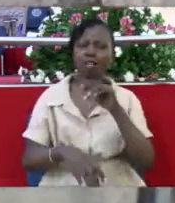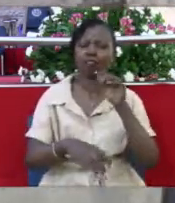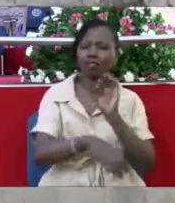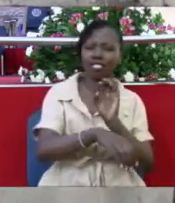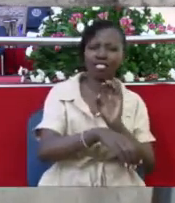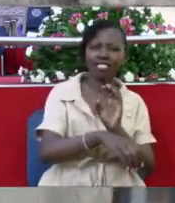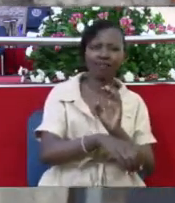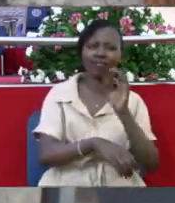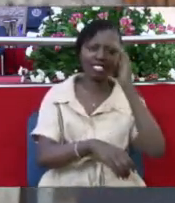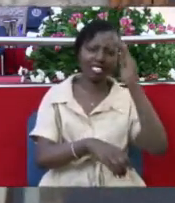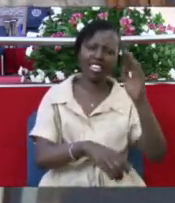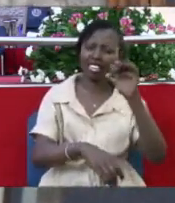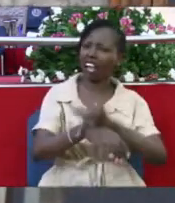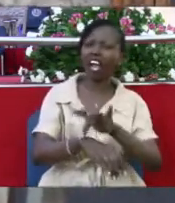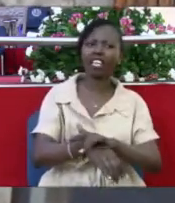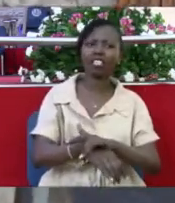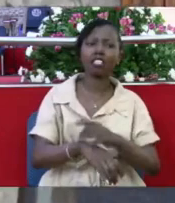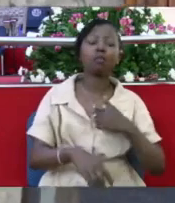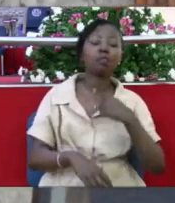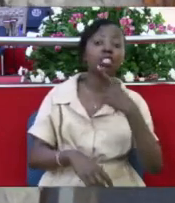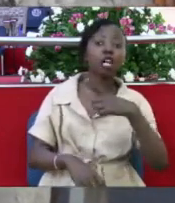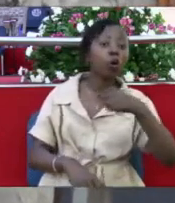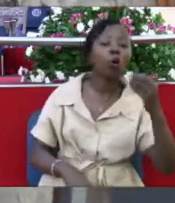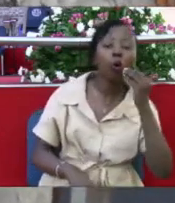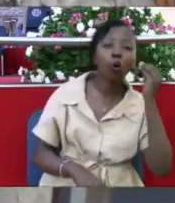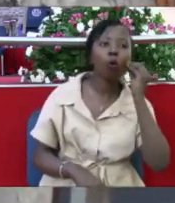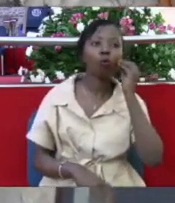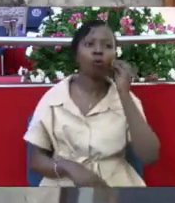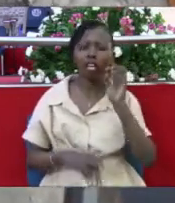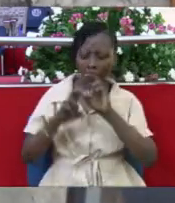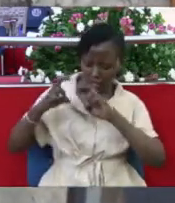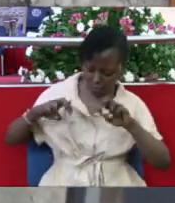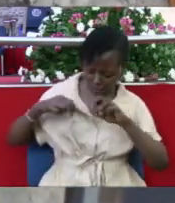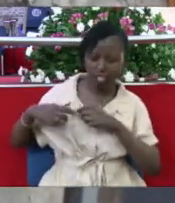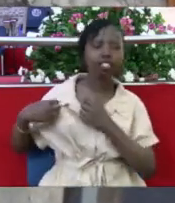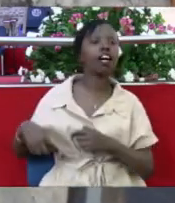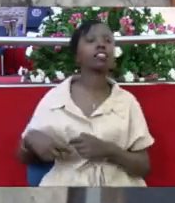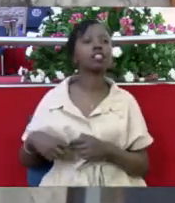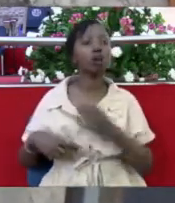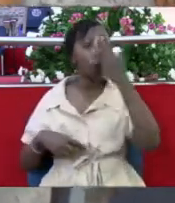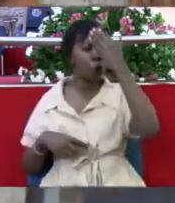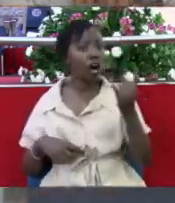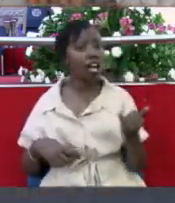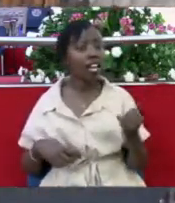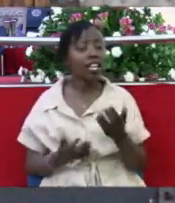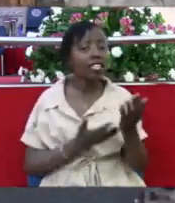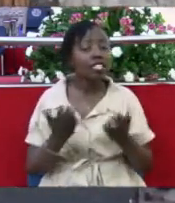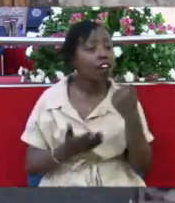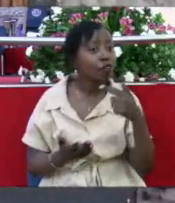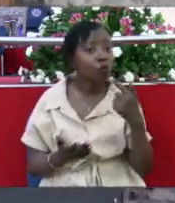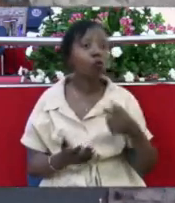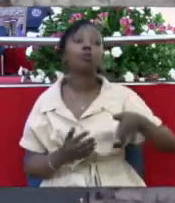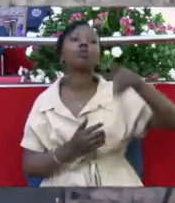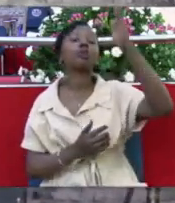dare say, seme, go home and reevaluate. Enda nyumbani na ukajiangalie. Because our service is unto, kwa sababu